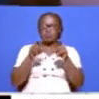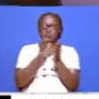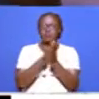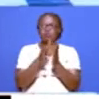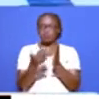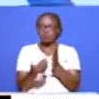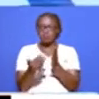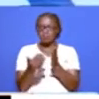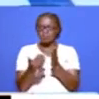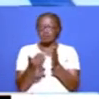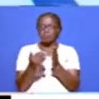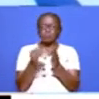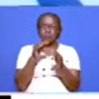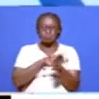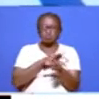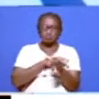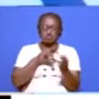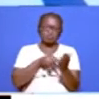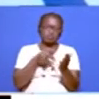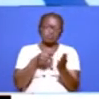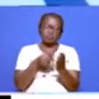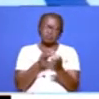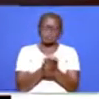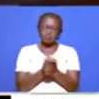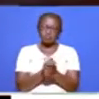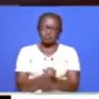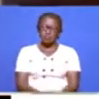mutually beneficial projects.